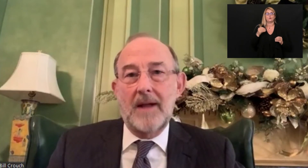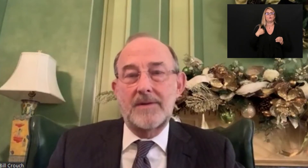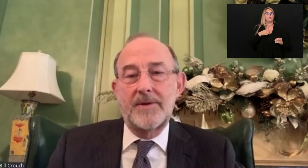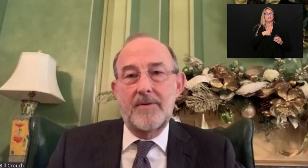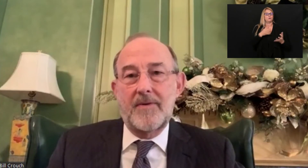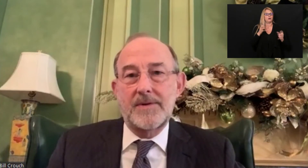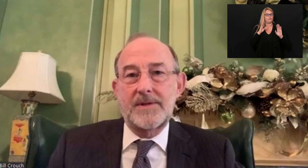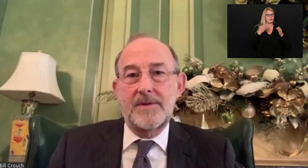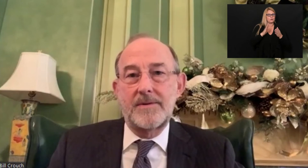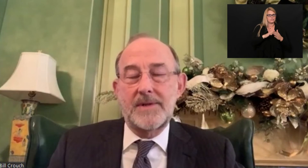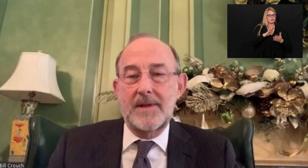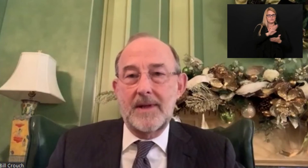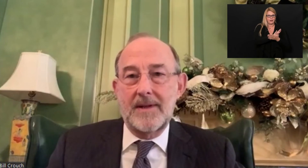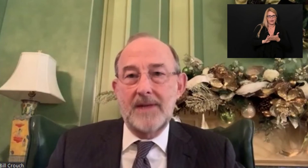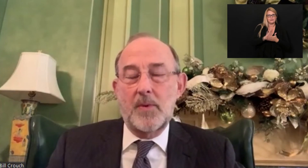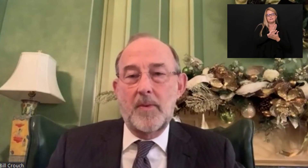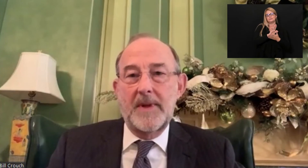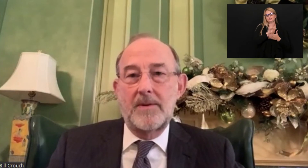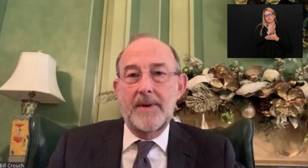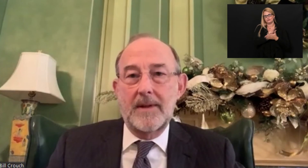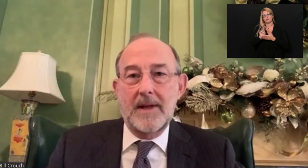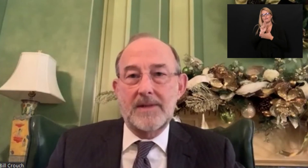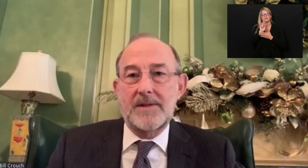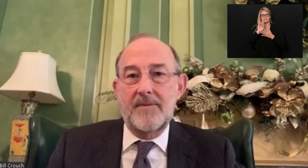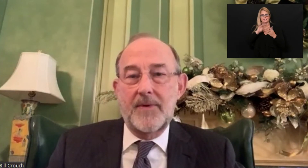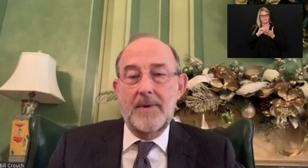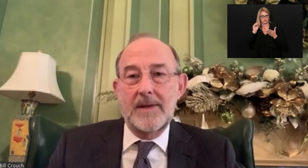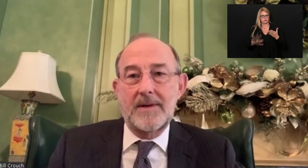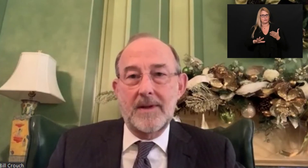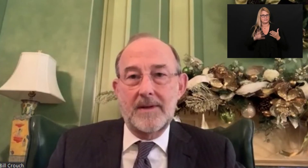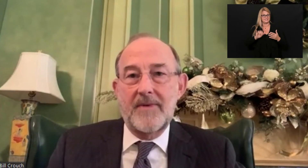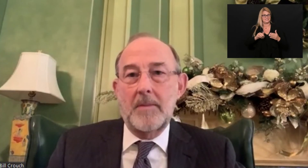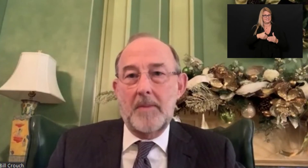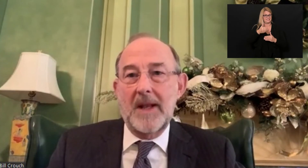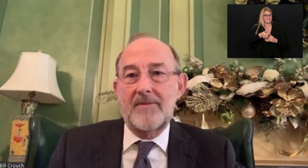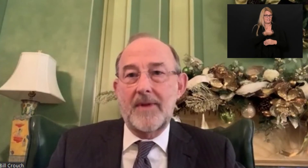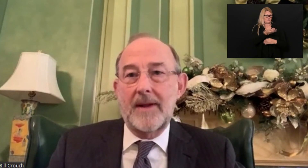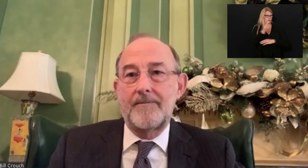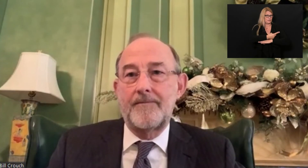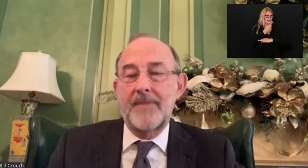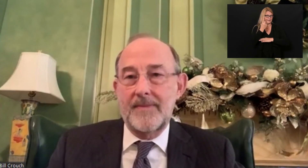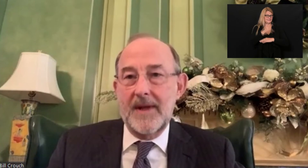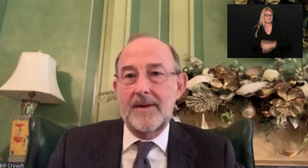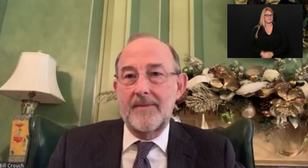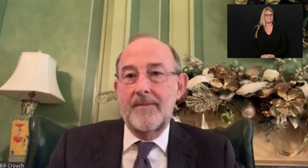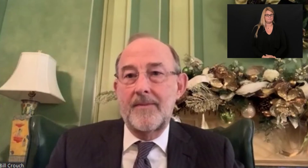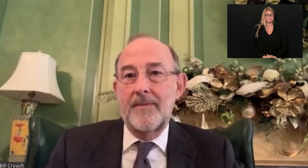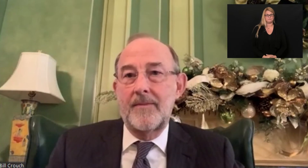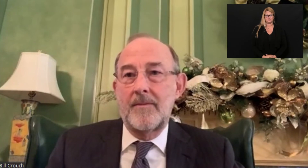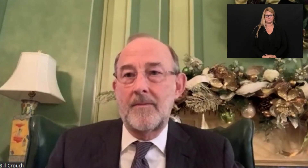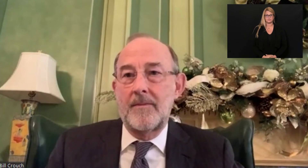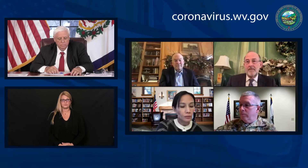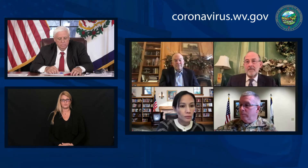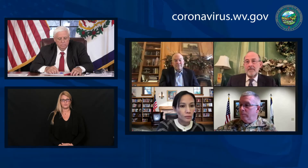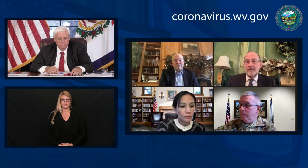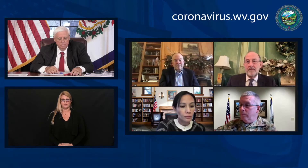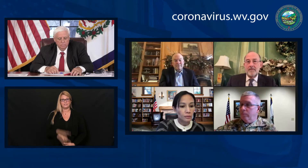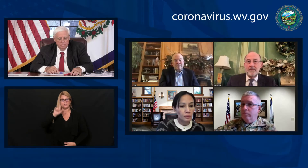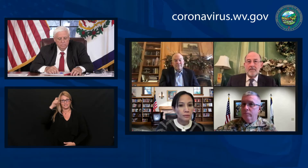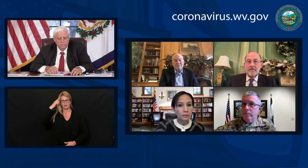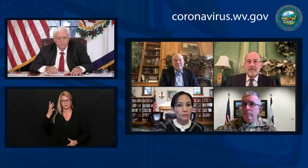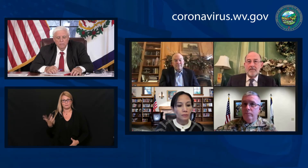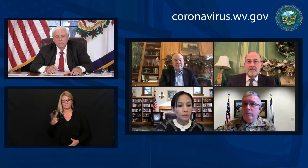the college and university students, and that's what we'll be doing in the next few days here to develop a plan for that. All right, thanks, Emily. Governor, I'll turn it